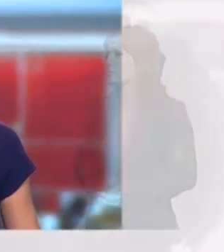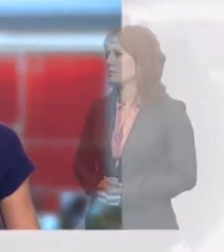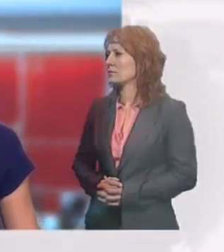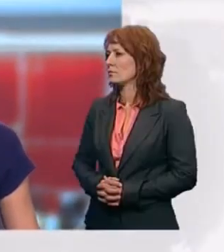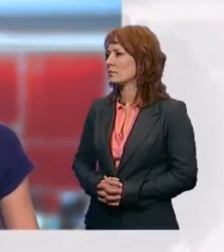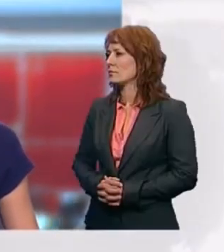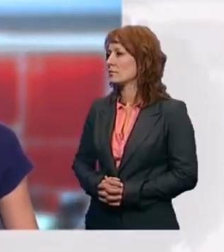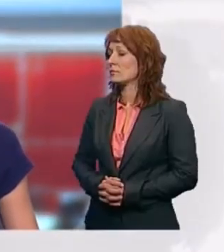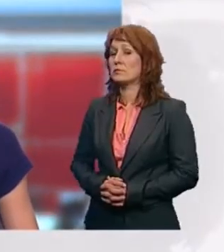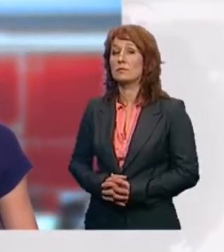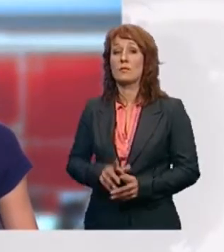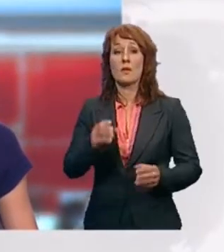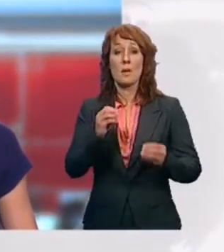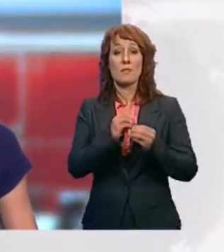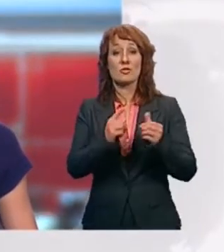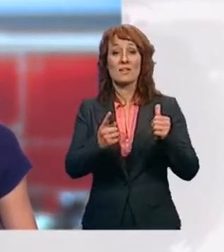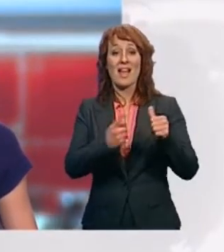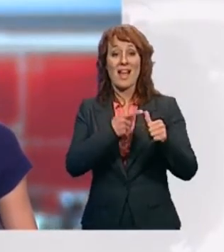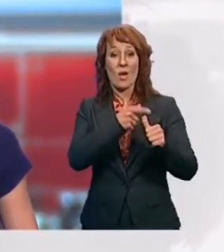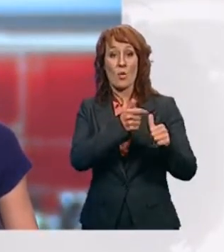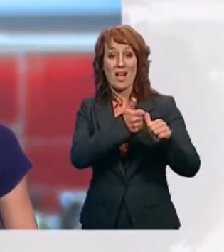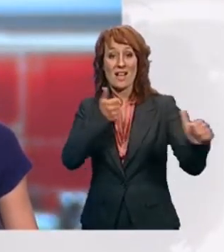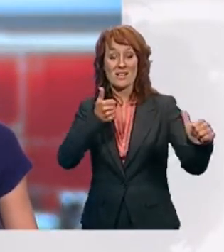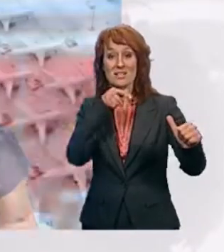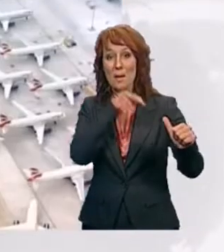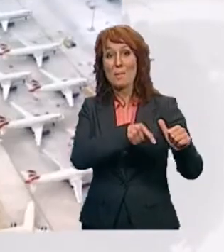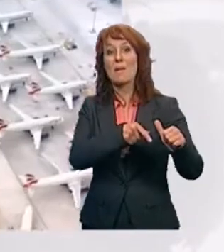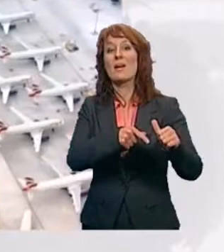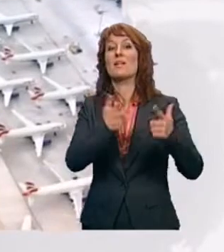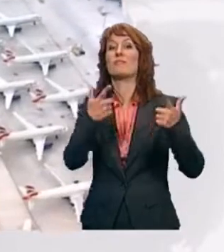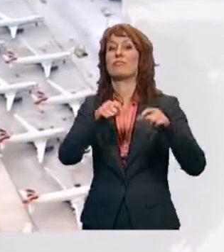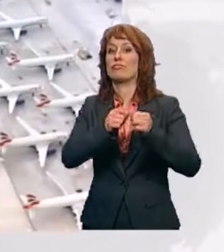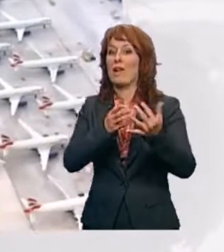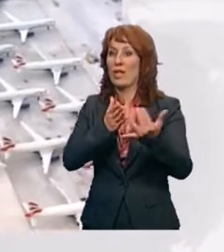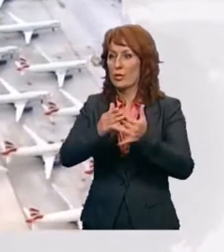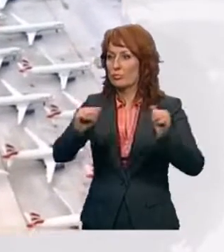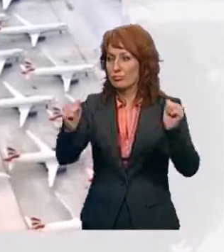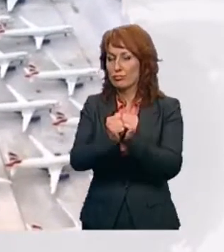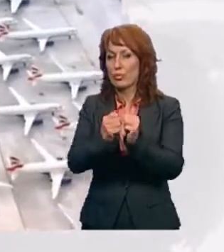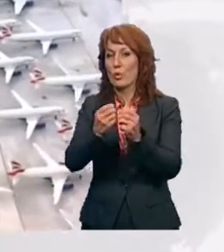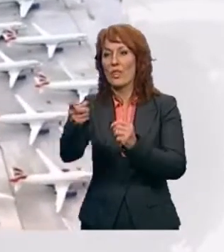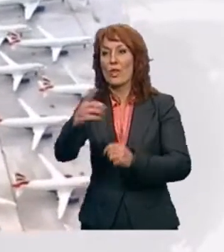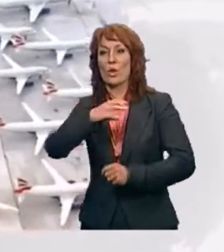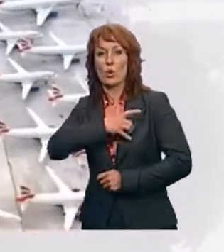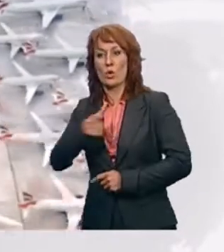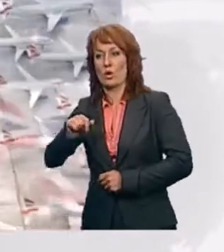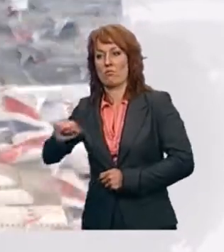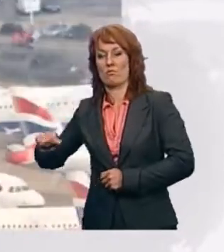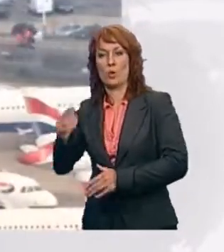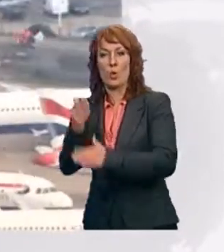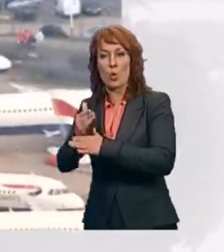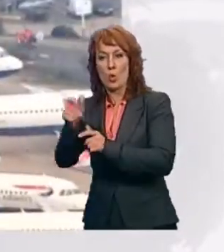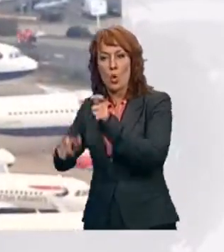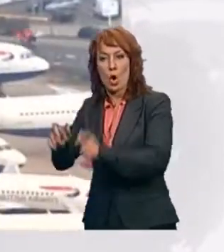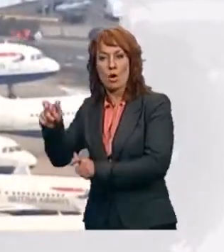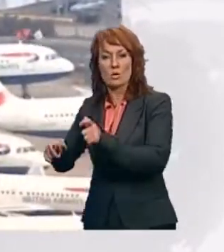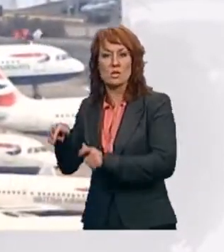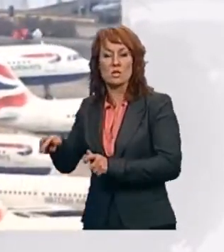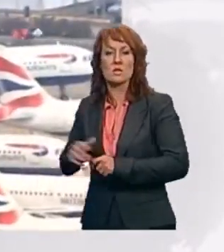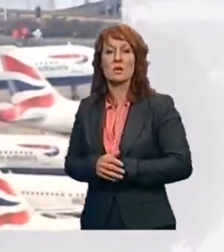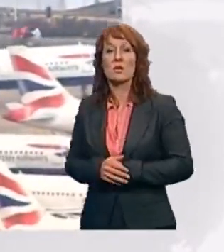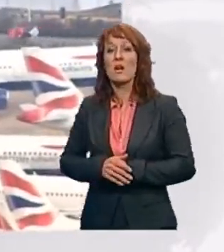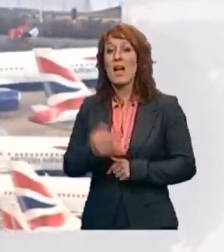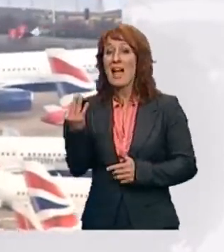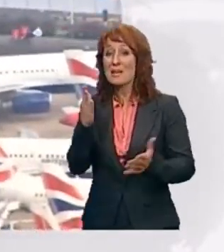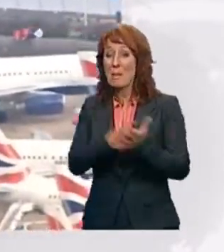Breakthrough in the bitter British Airways cabin crew dispute. The union representing the crew says it has finally reached an agreement with the airline after